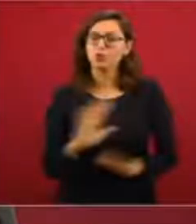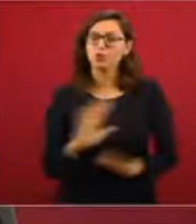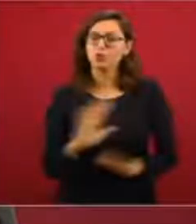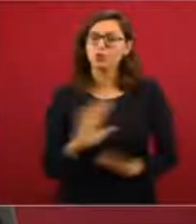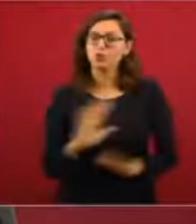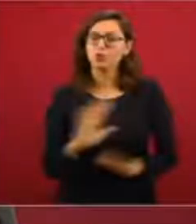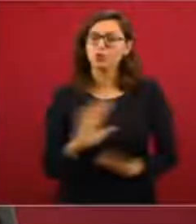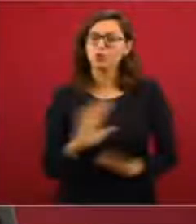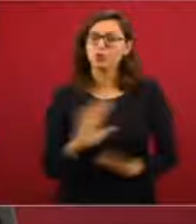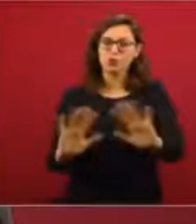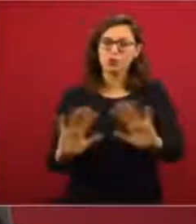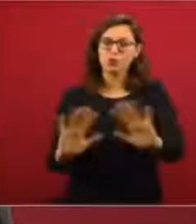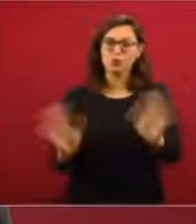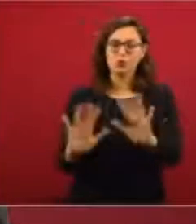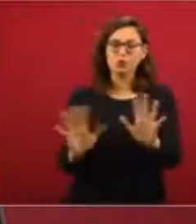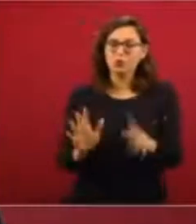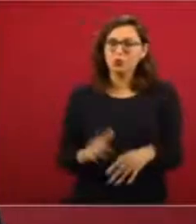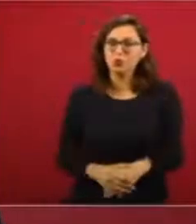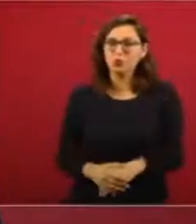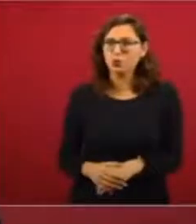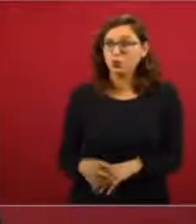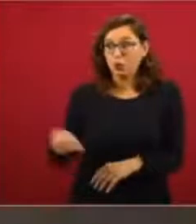be bad for the party. hace.